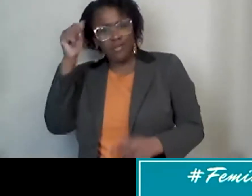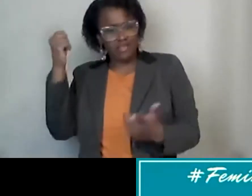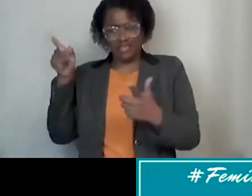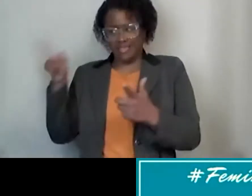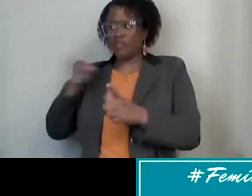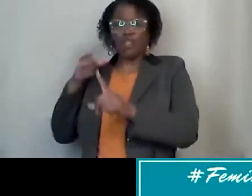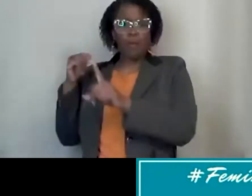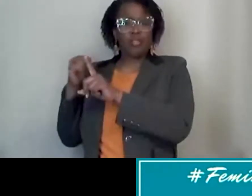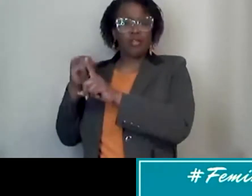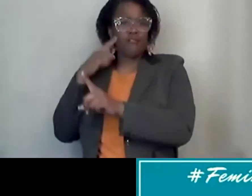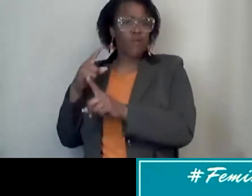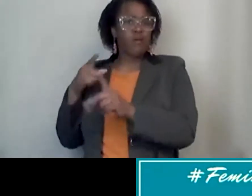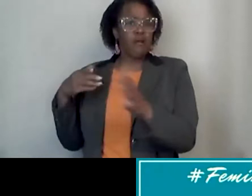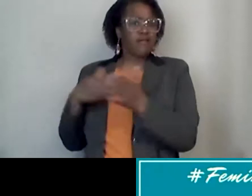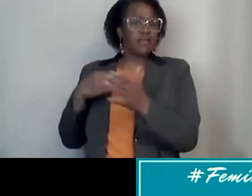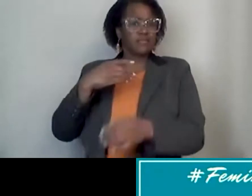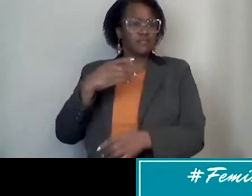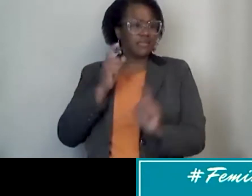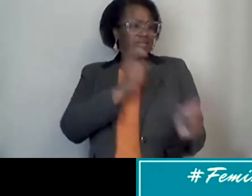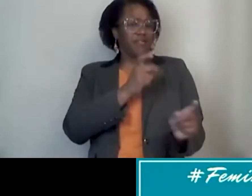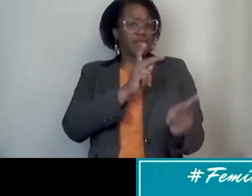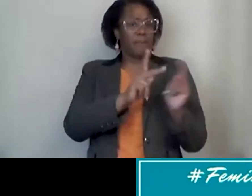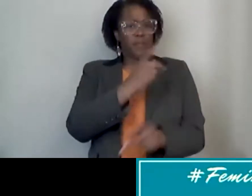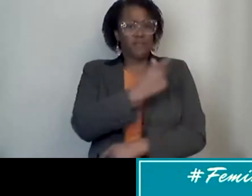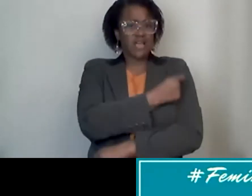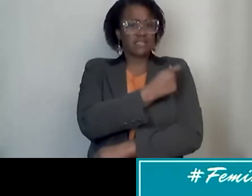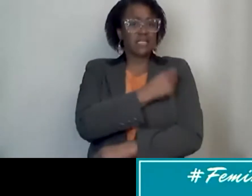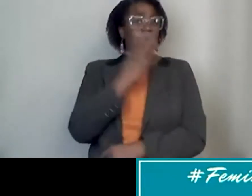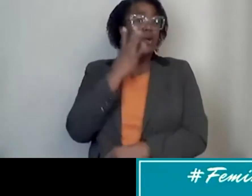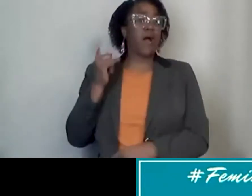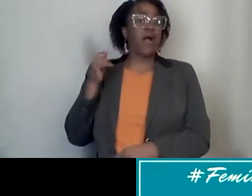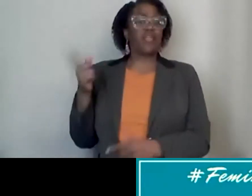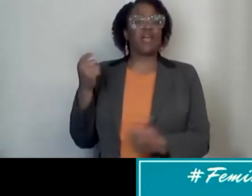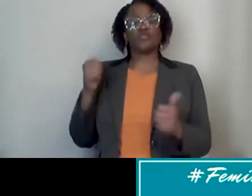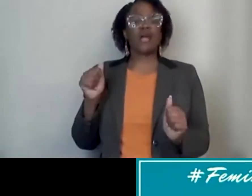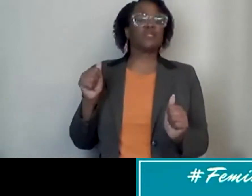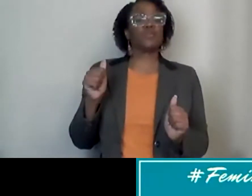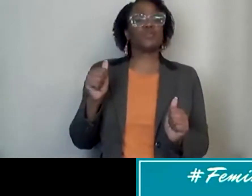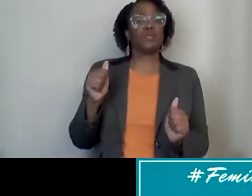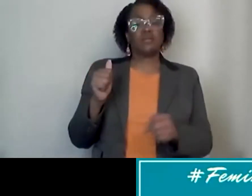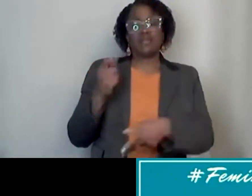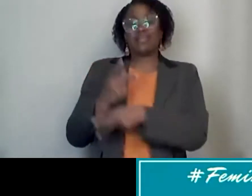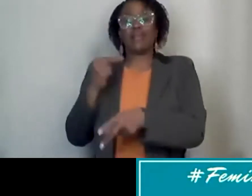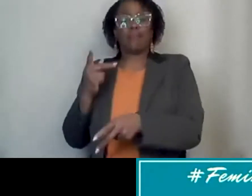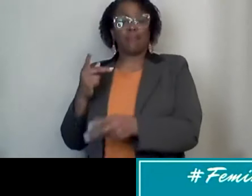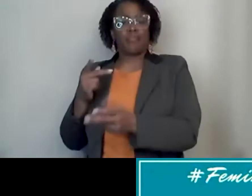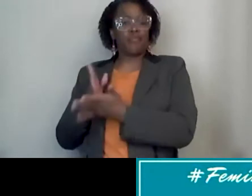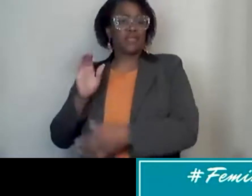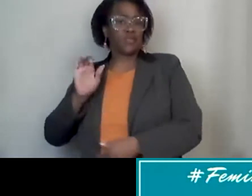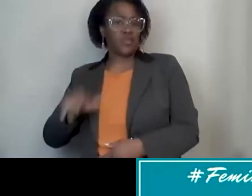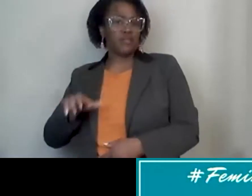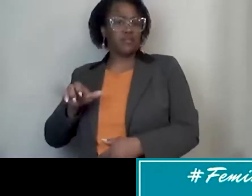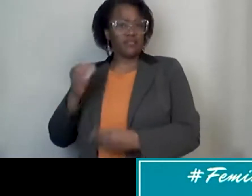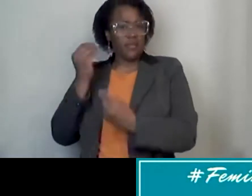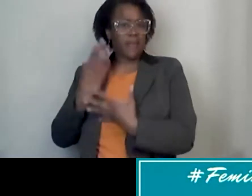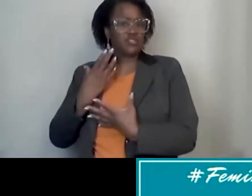to vaccines by trying to at least temporarily undo intellectual property rights rules, for example. And we